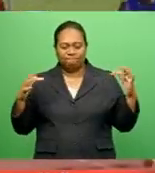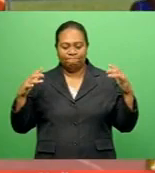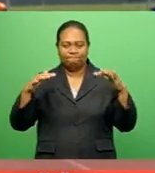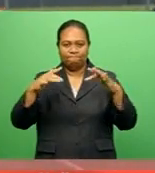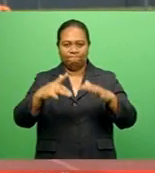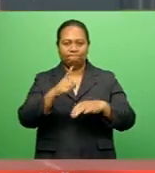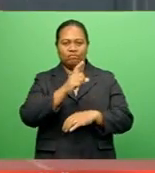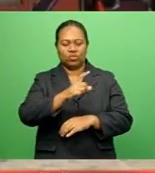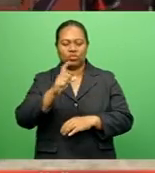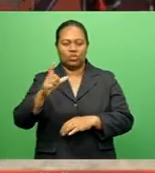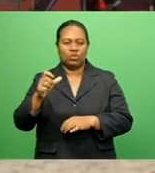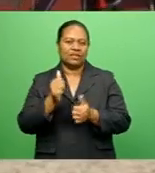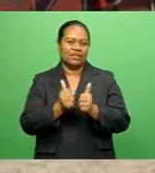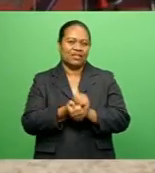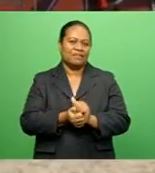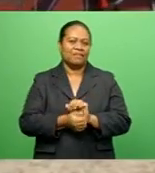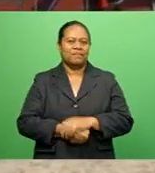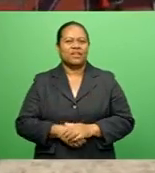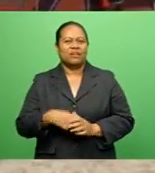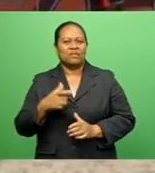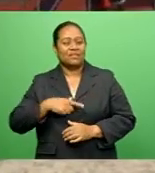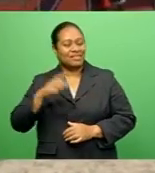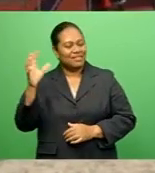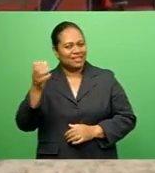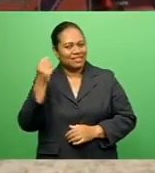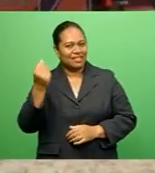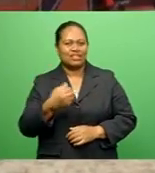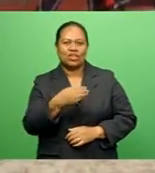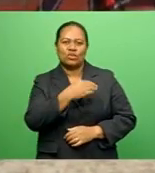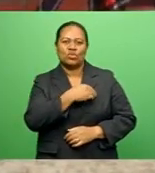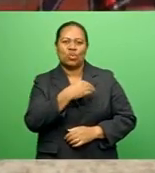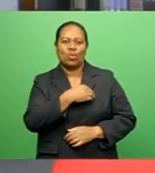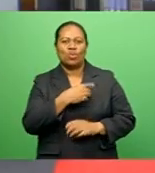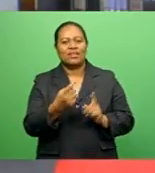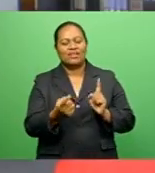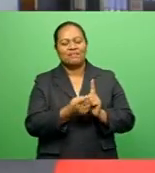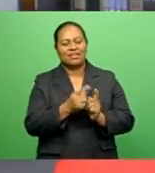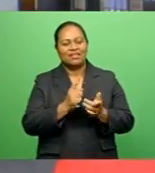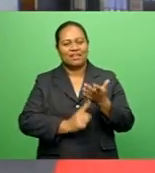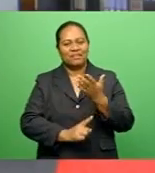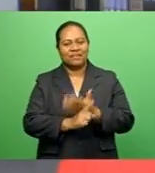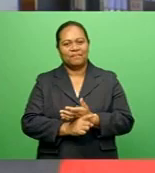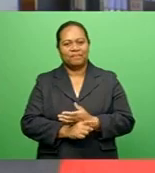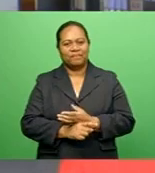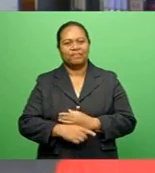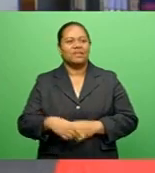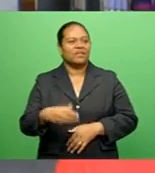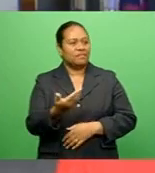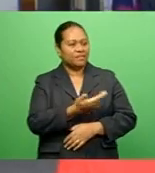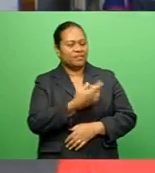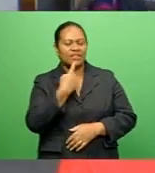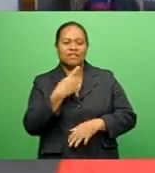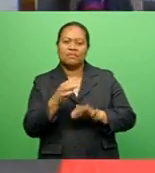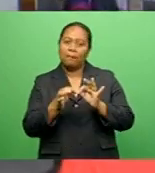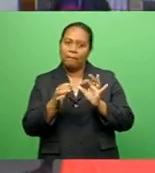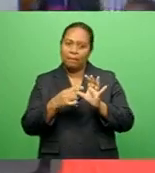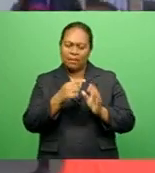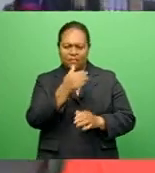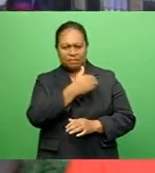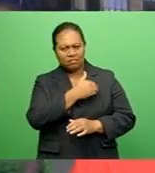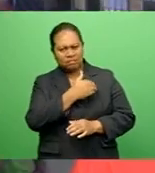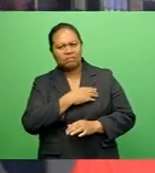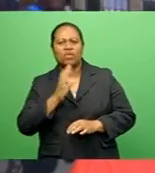the Coca-Cola Games following a successful zone meet. Every year we are sending good team from Ba Zone, and this